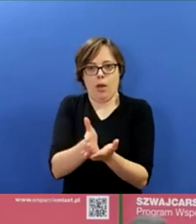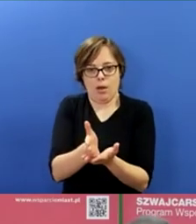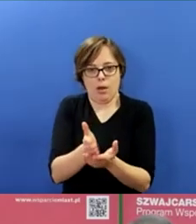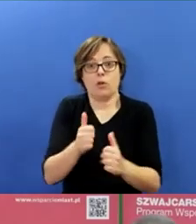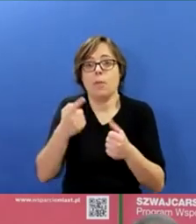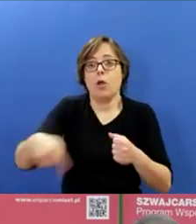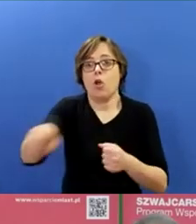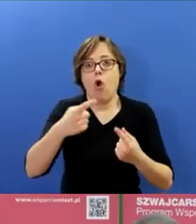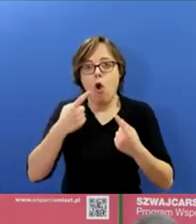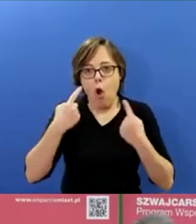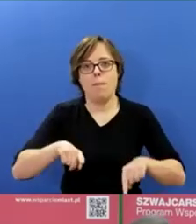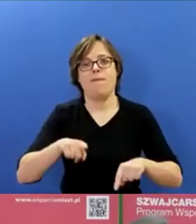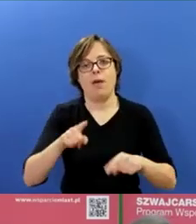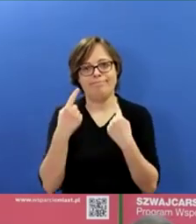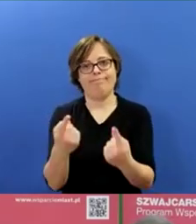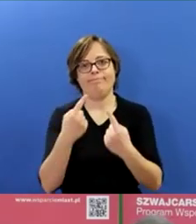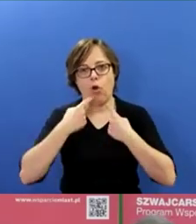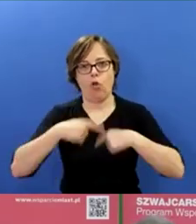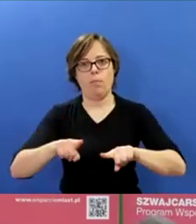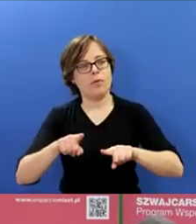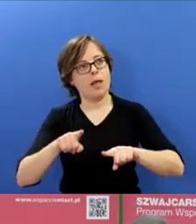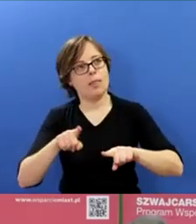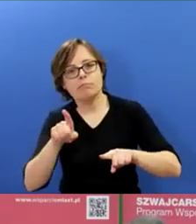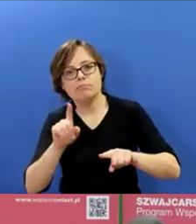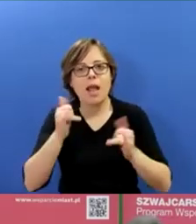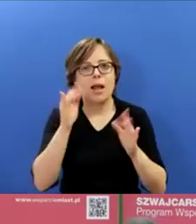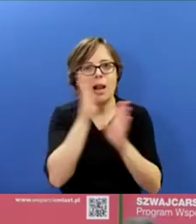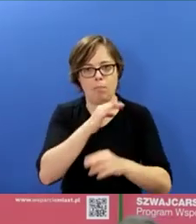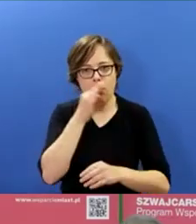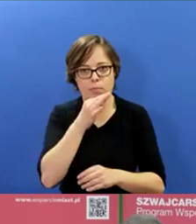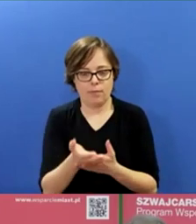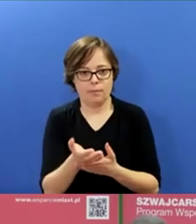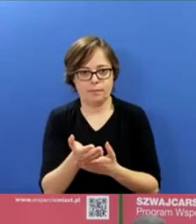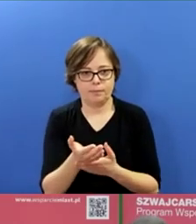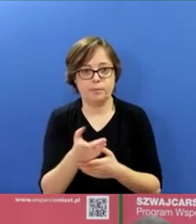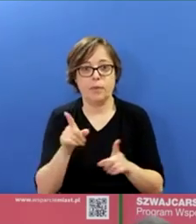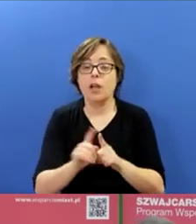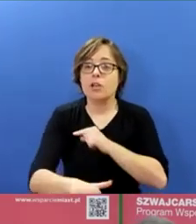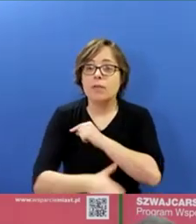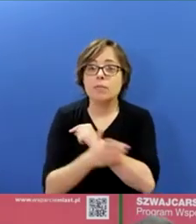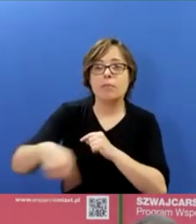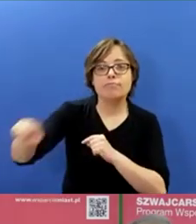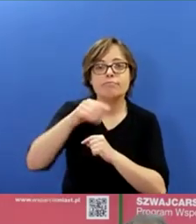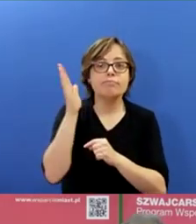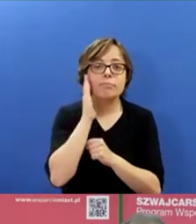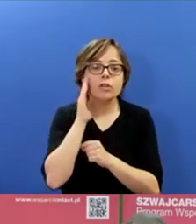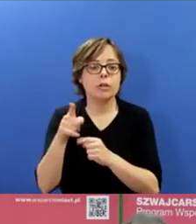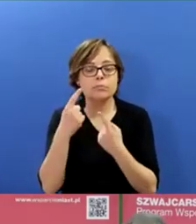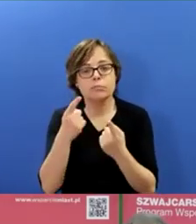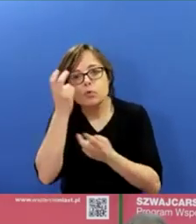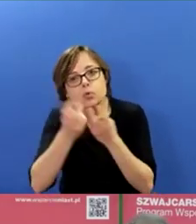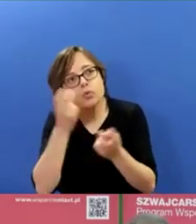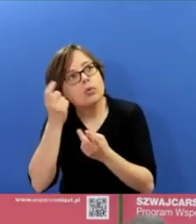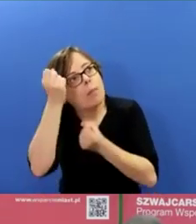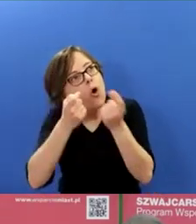different projects, and helps the residents to take responsibility for different climate-friendly solutions and strengthens